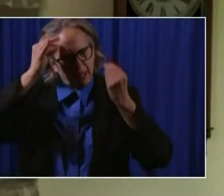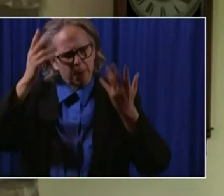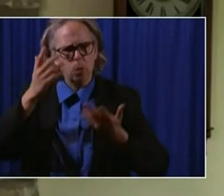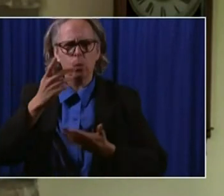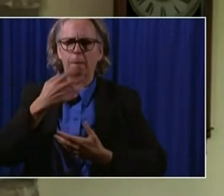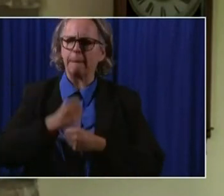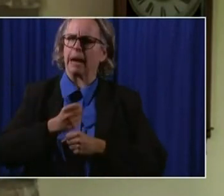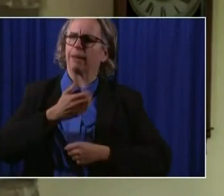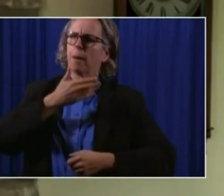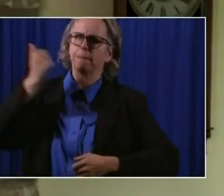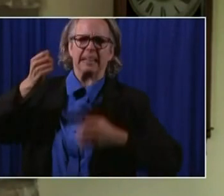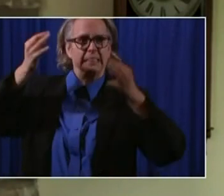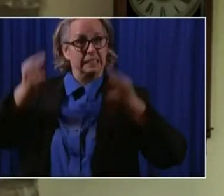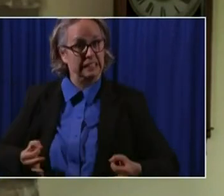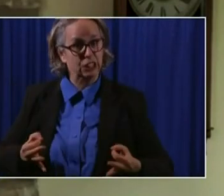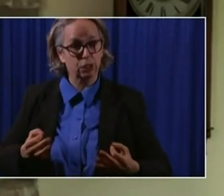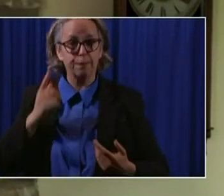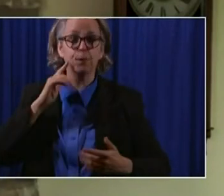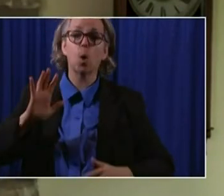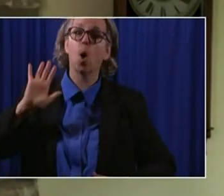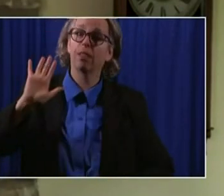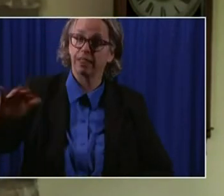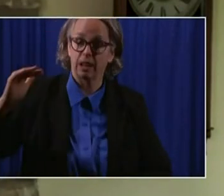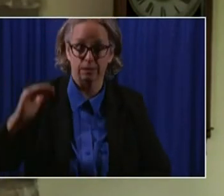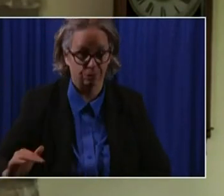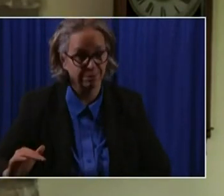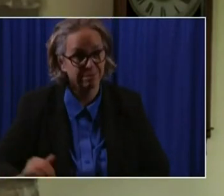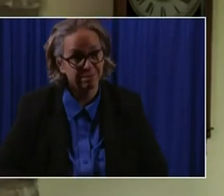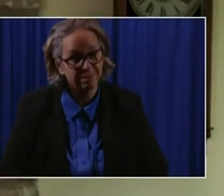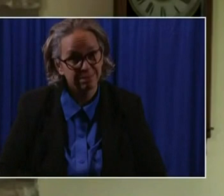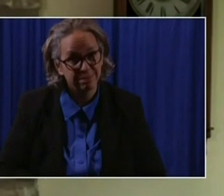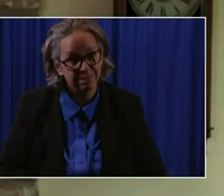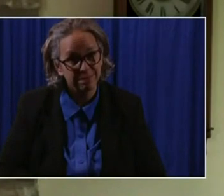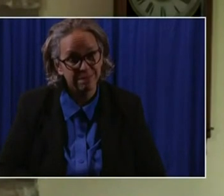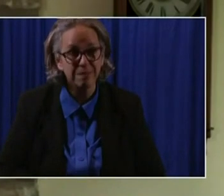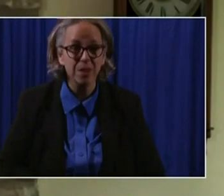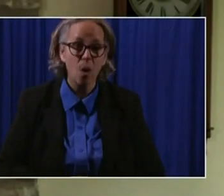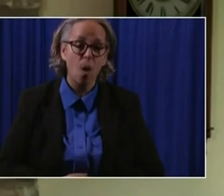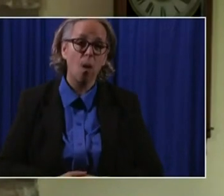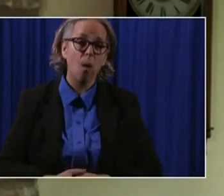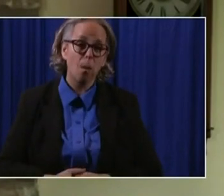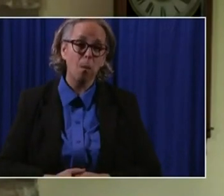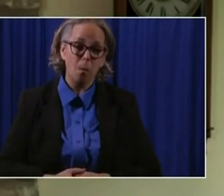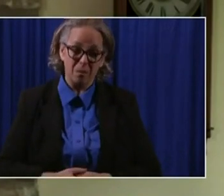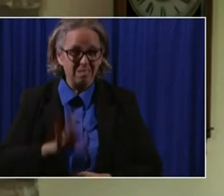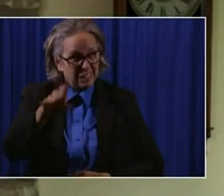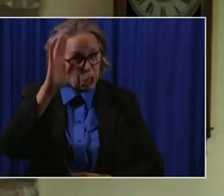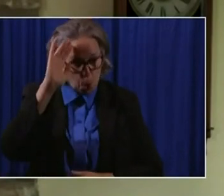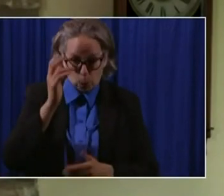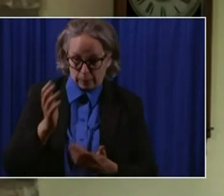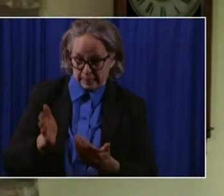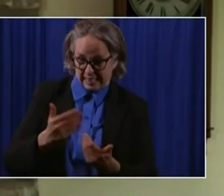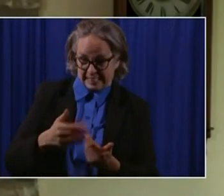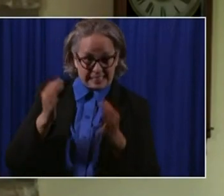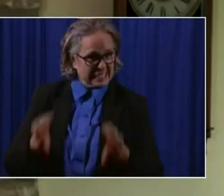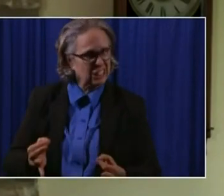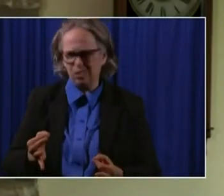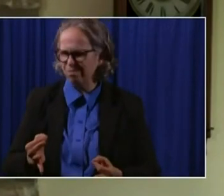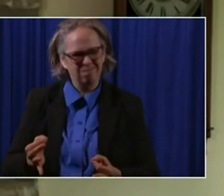that child, for those children. These are tough calls.